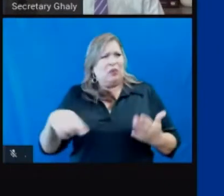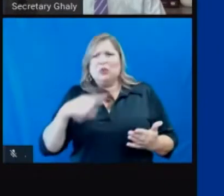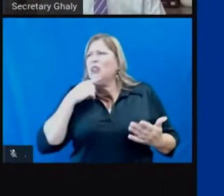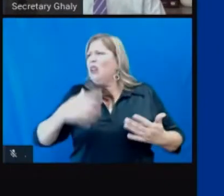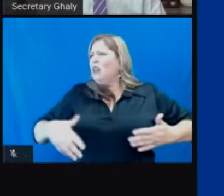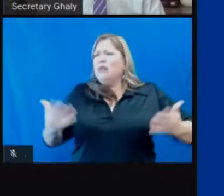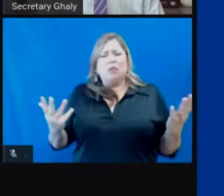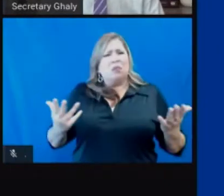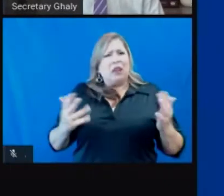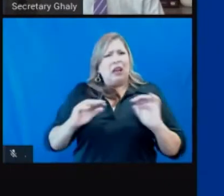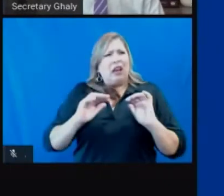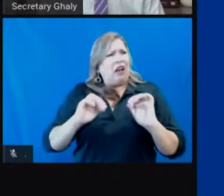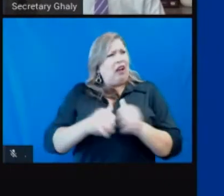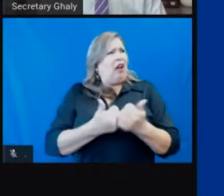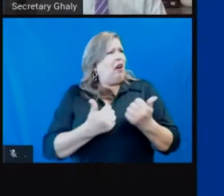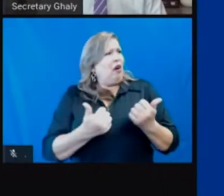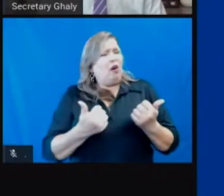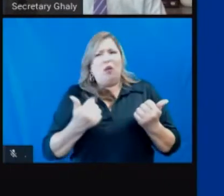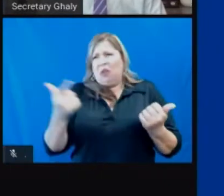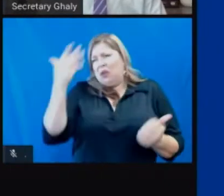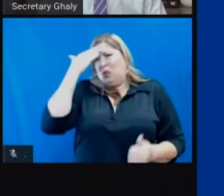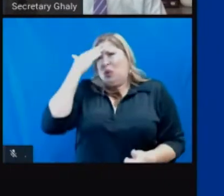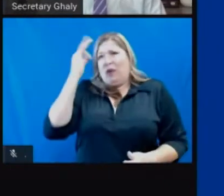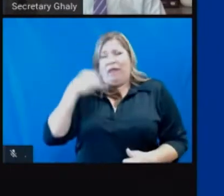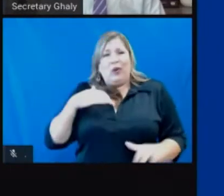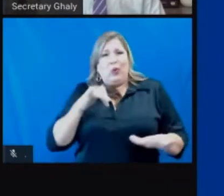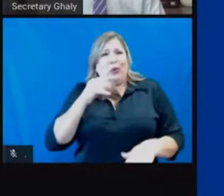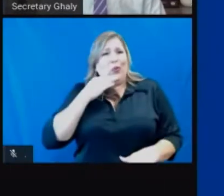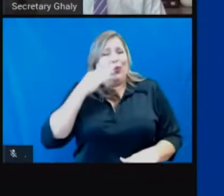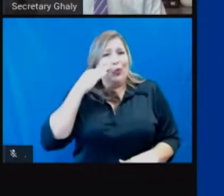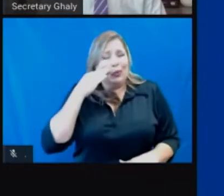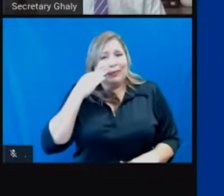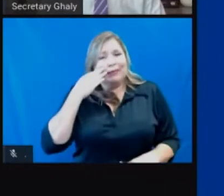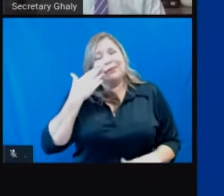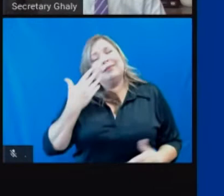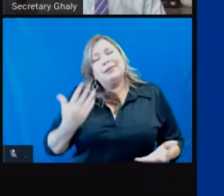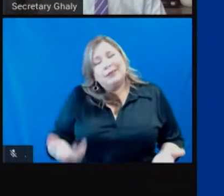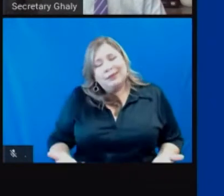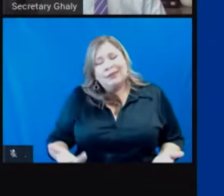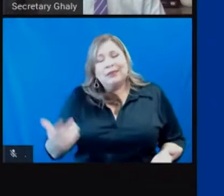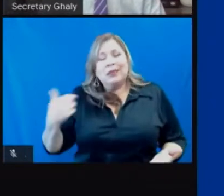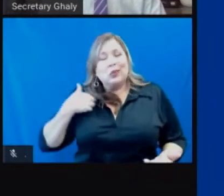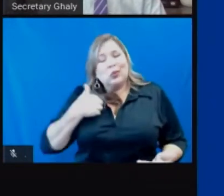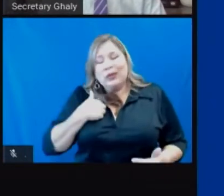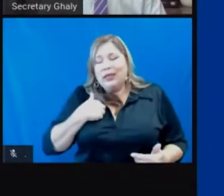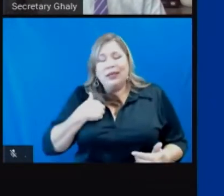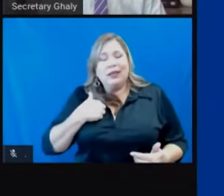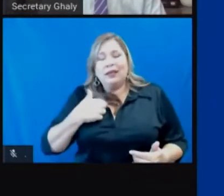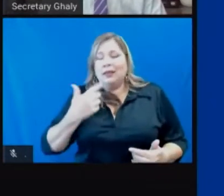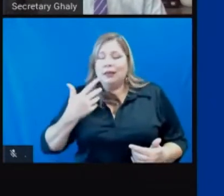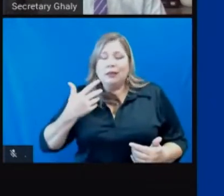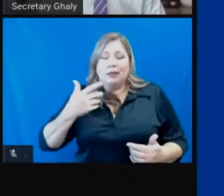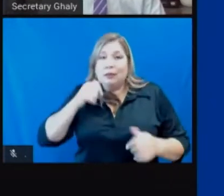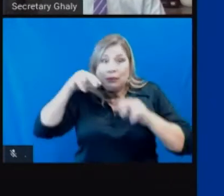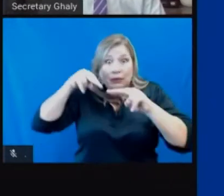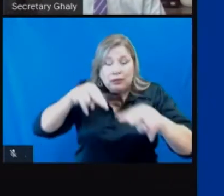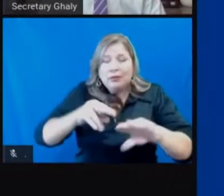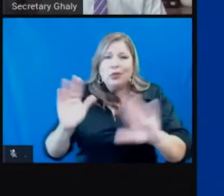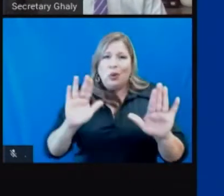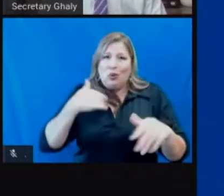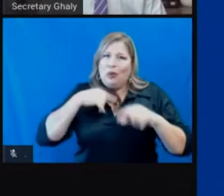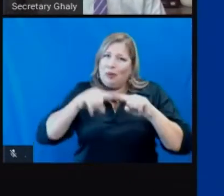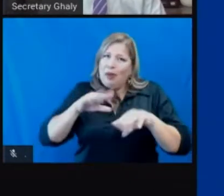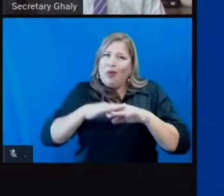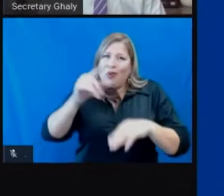am I ever going to be known if I'm doing that at home? We've depended on a partnership with all of you. This is about coming together. This is